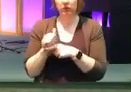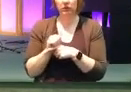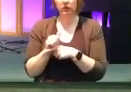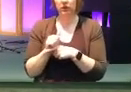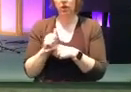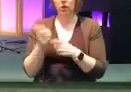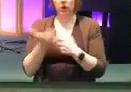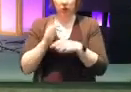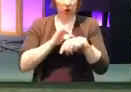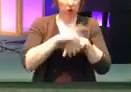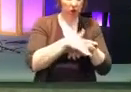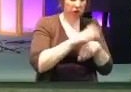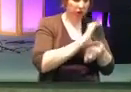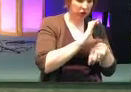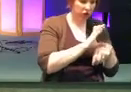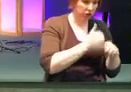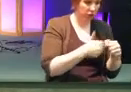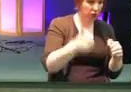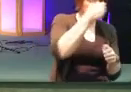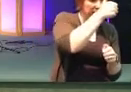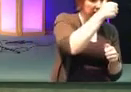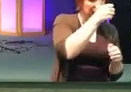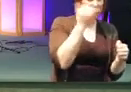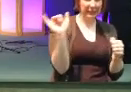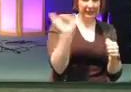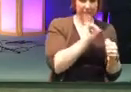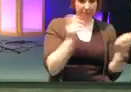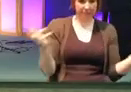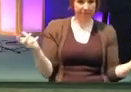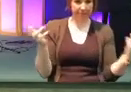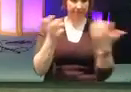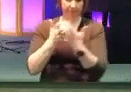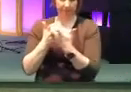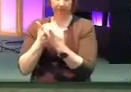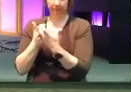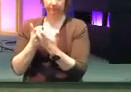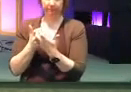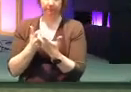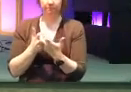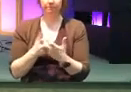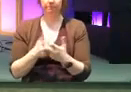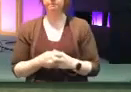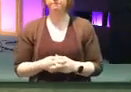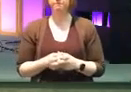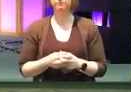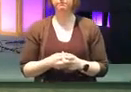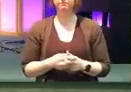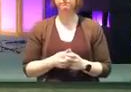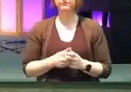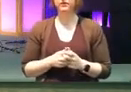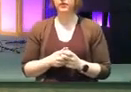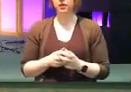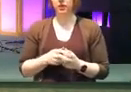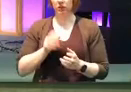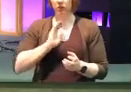the early church prioritized, we align ourselves with those priorities. So